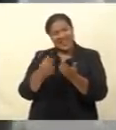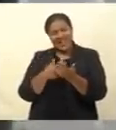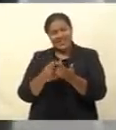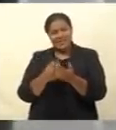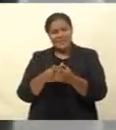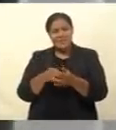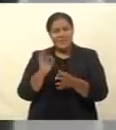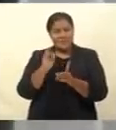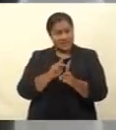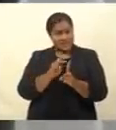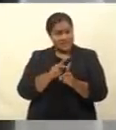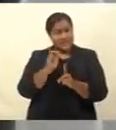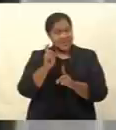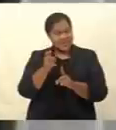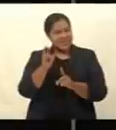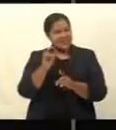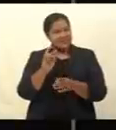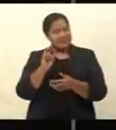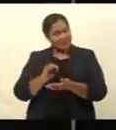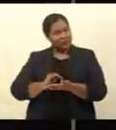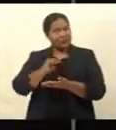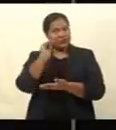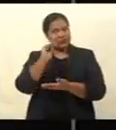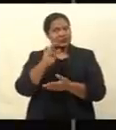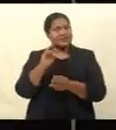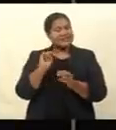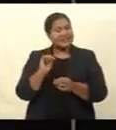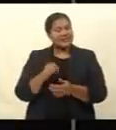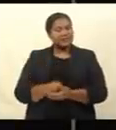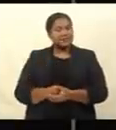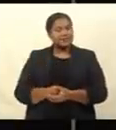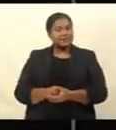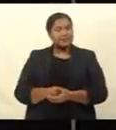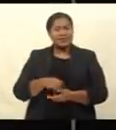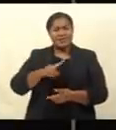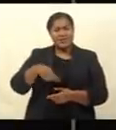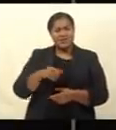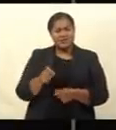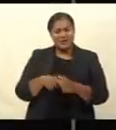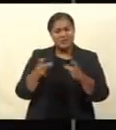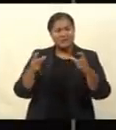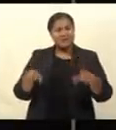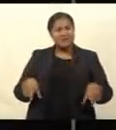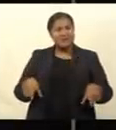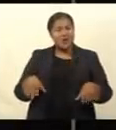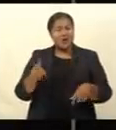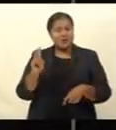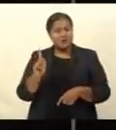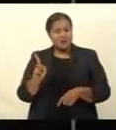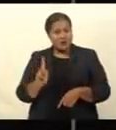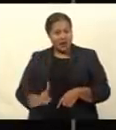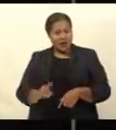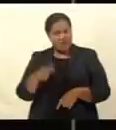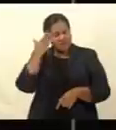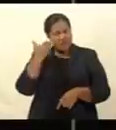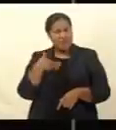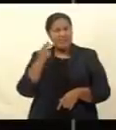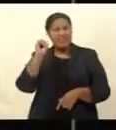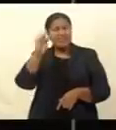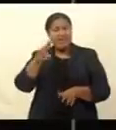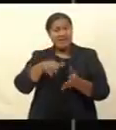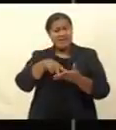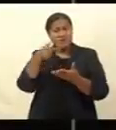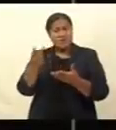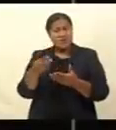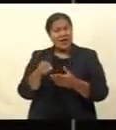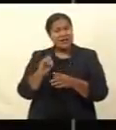purposes if need arises. A Suva magistrate today reminded 10 Vanuatu tertiary students